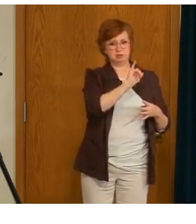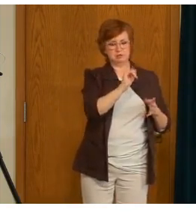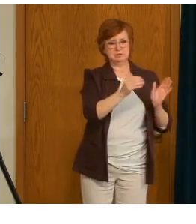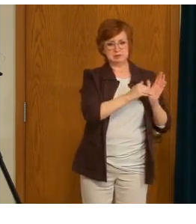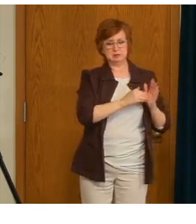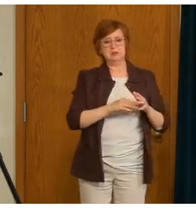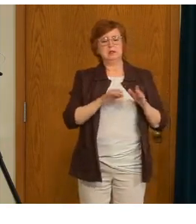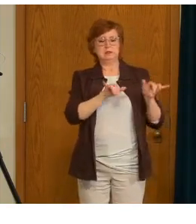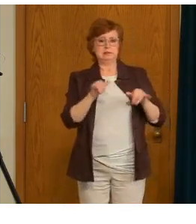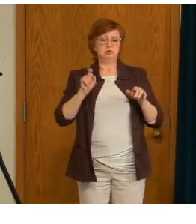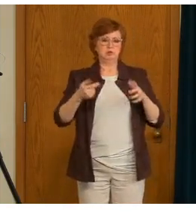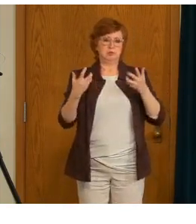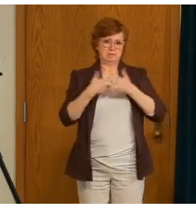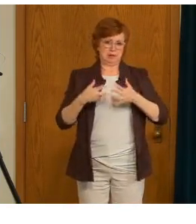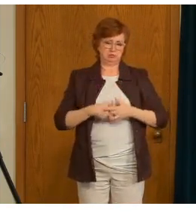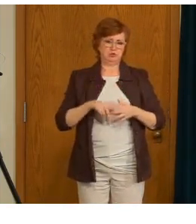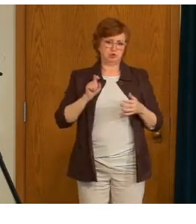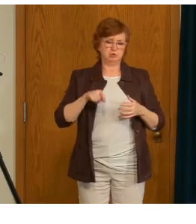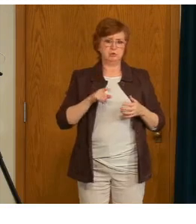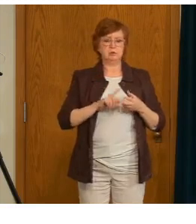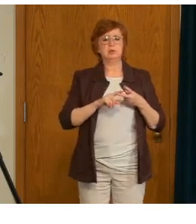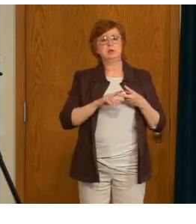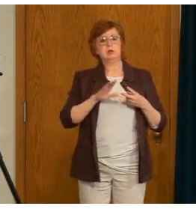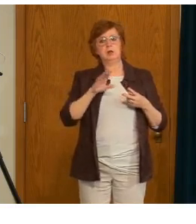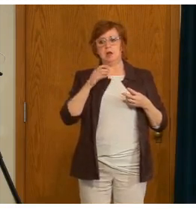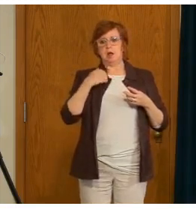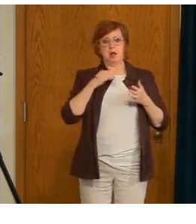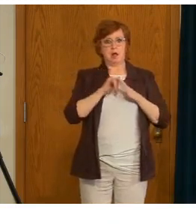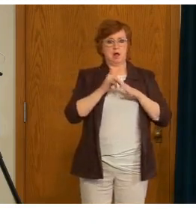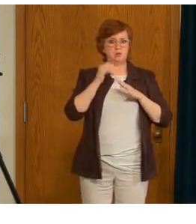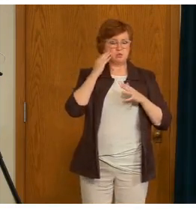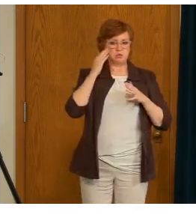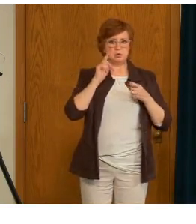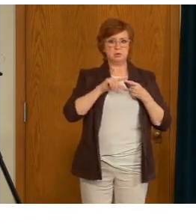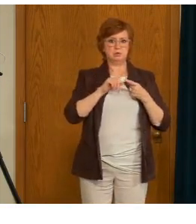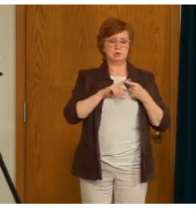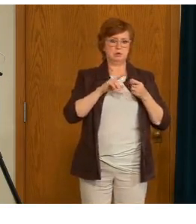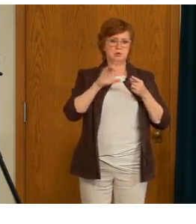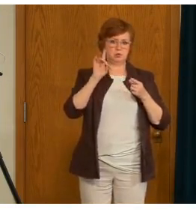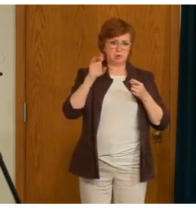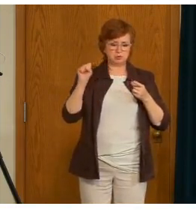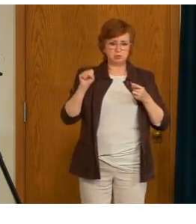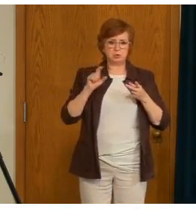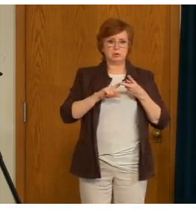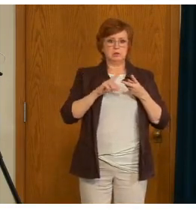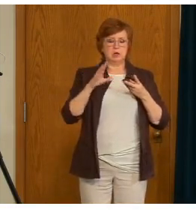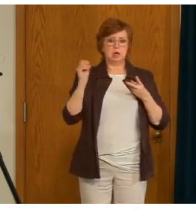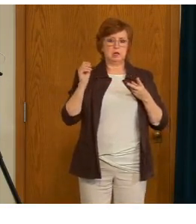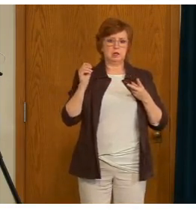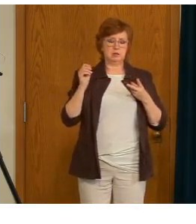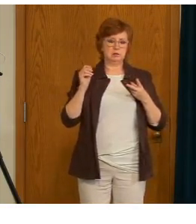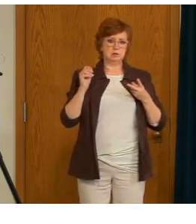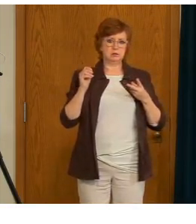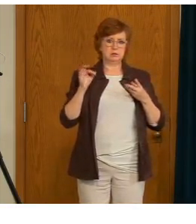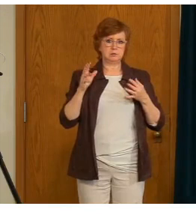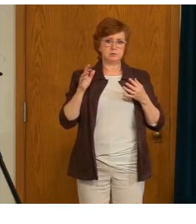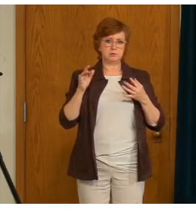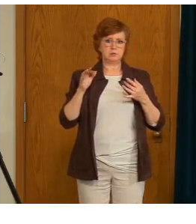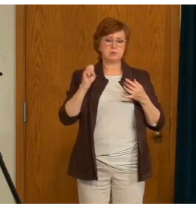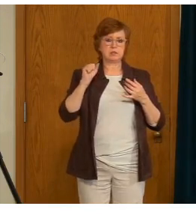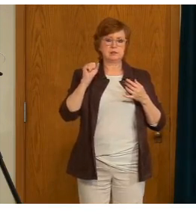the SASVAX phone line are all here to help patients ensure when they're booking that they do get the same vaccine brand, and they're able